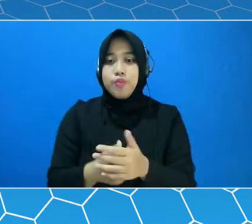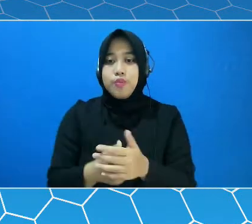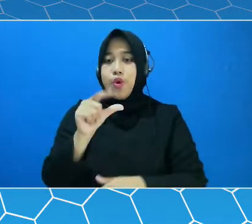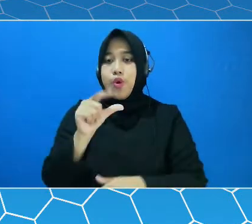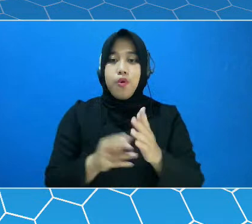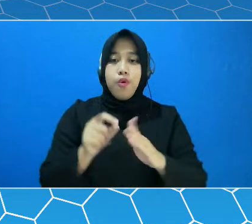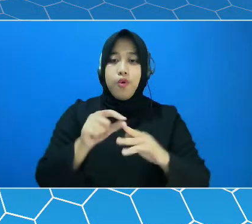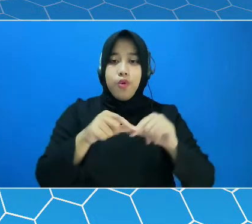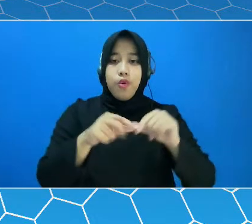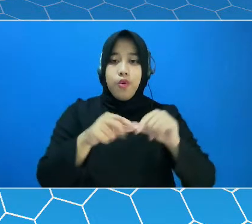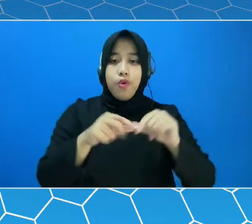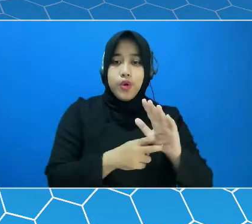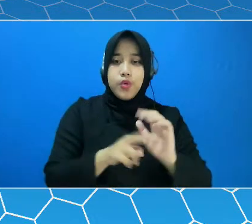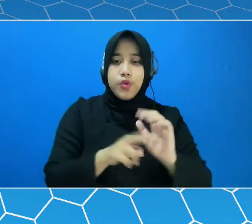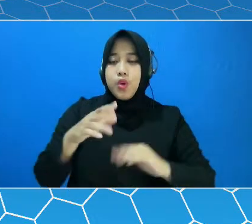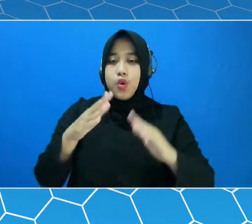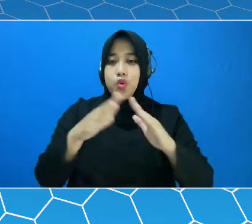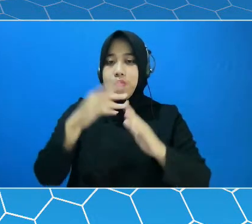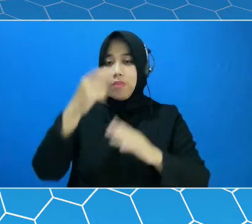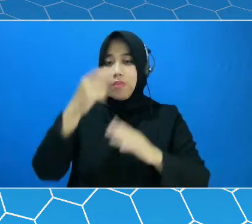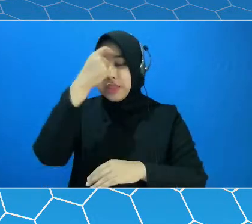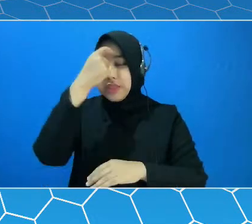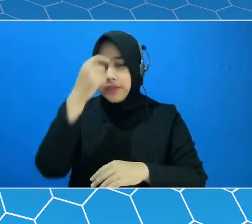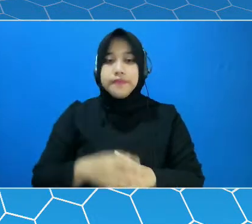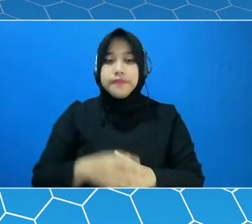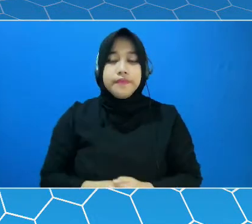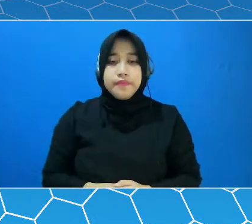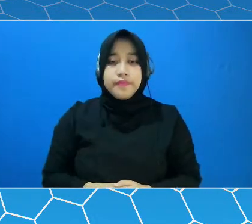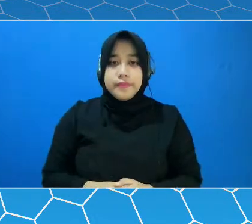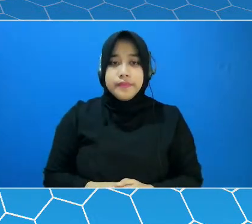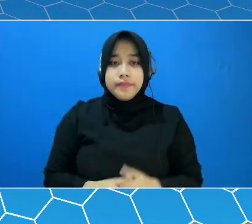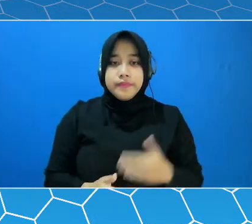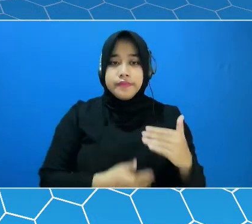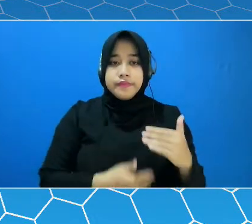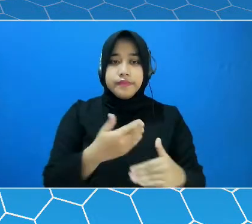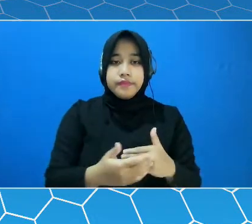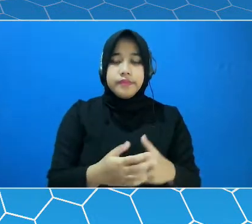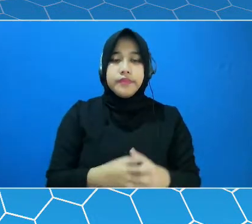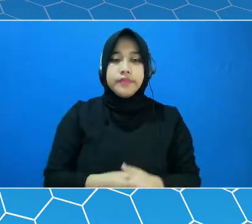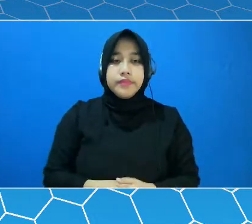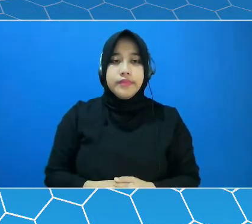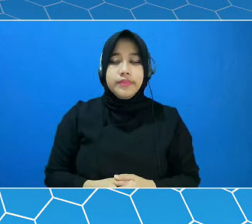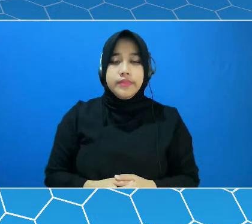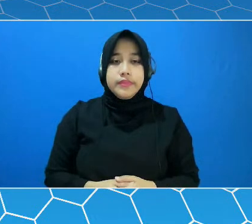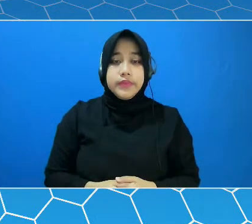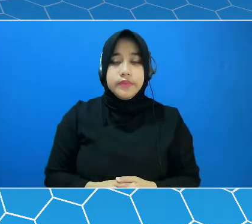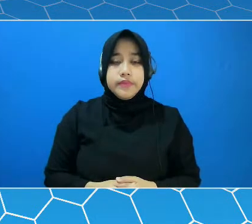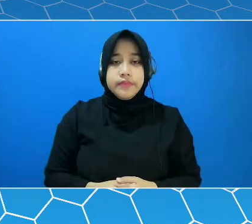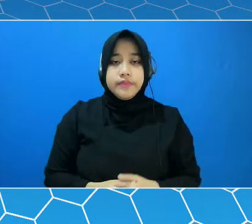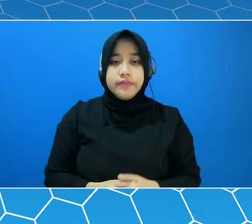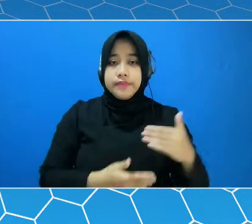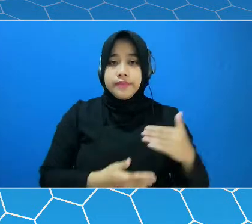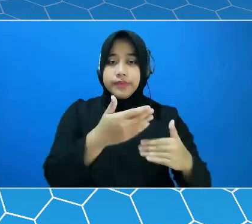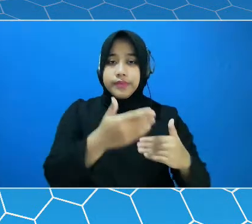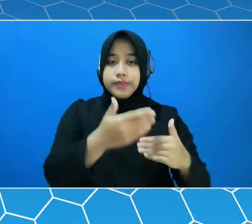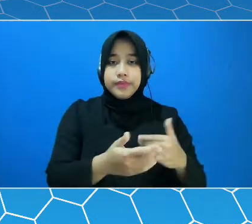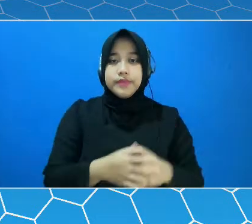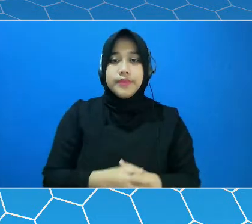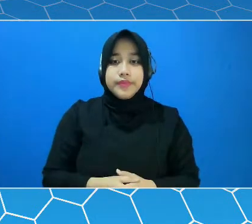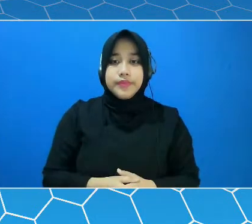please. And next slide. And next slide. And what we thought